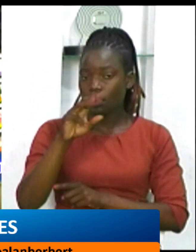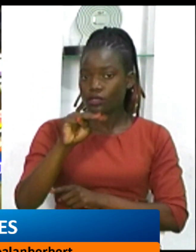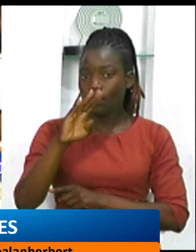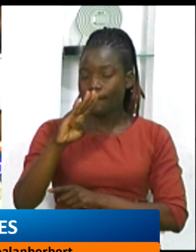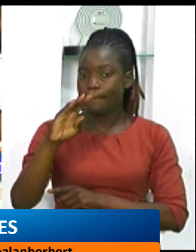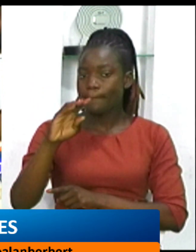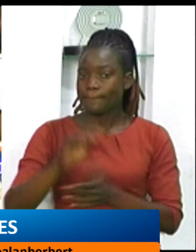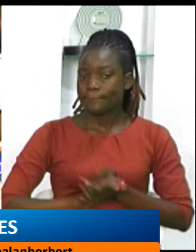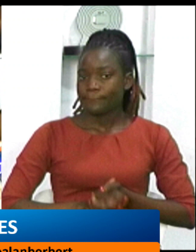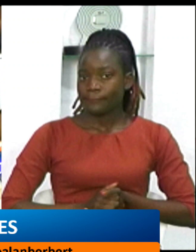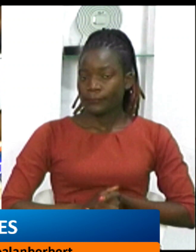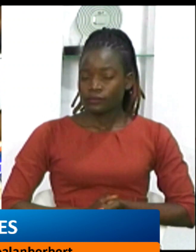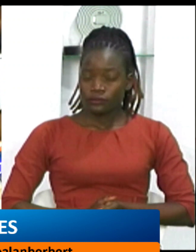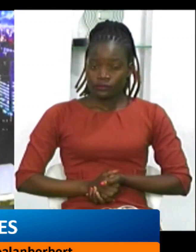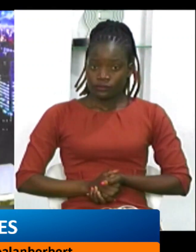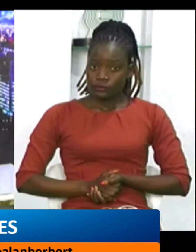shida nayo.